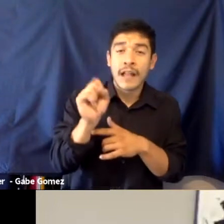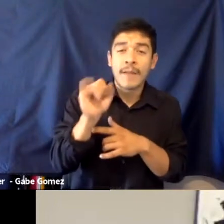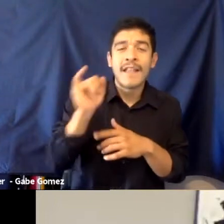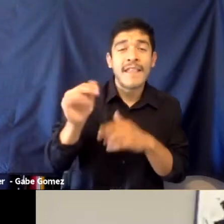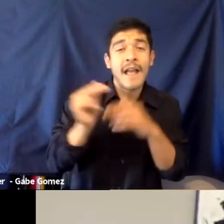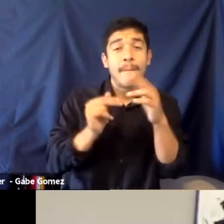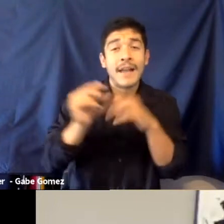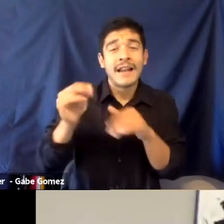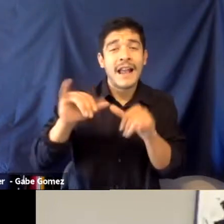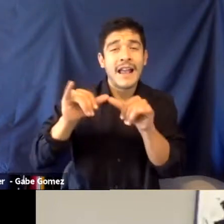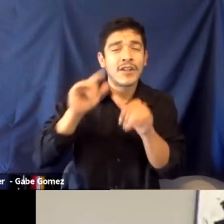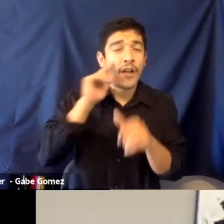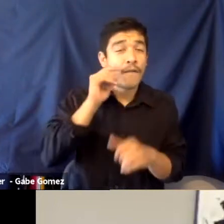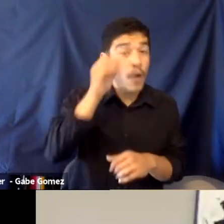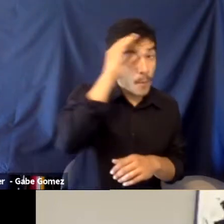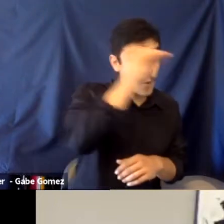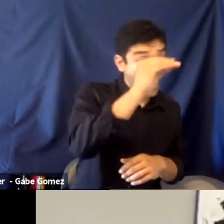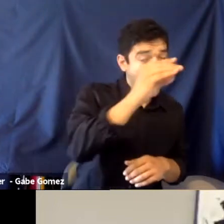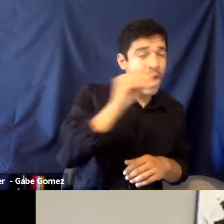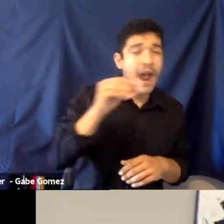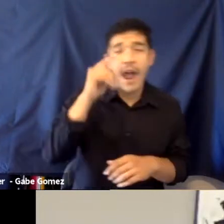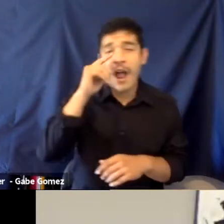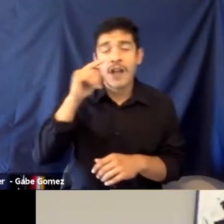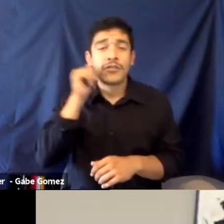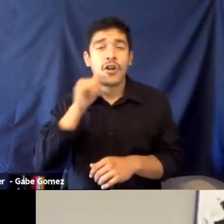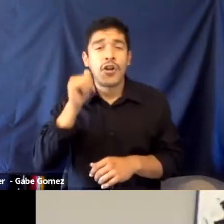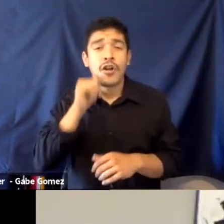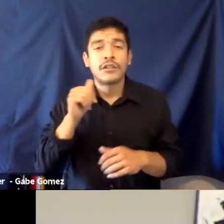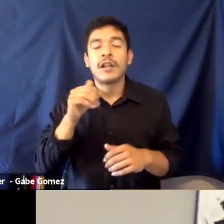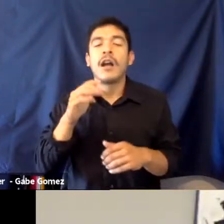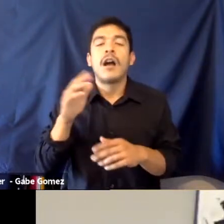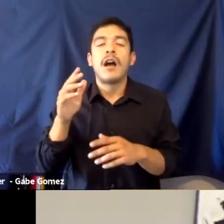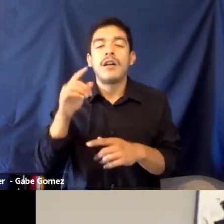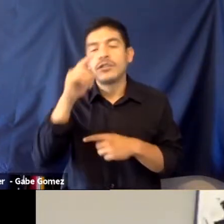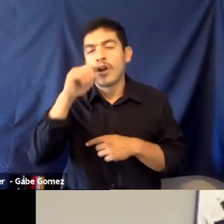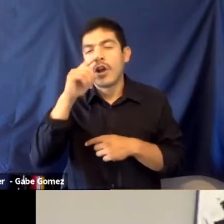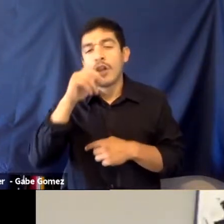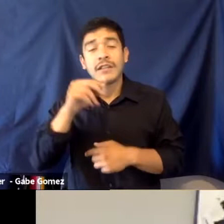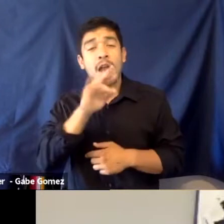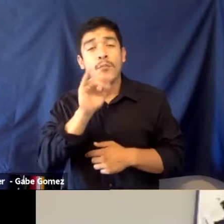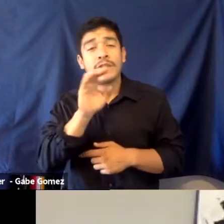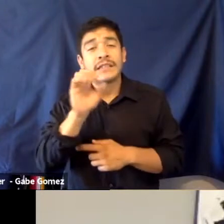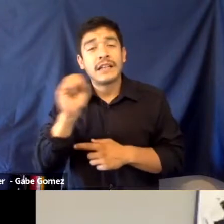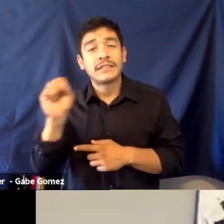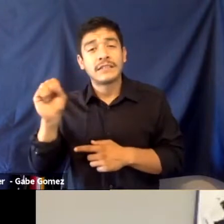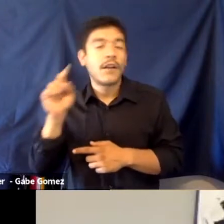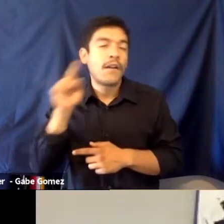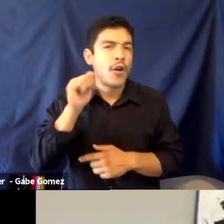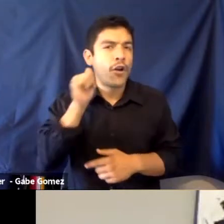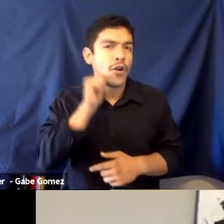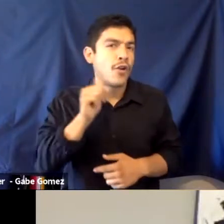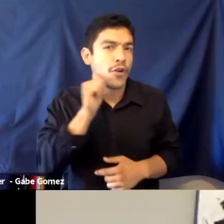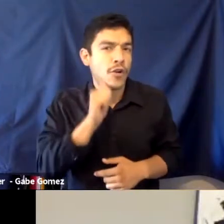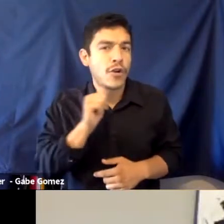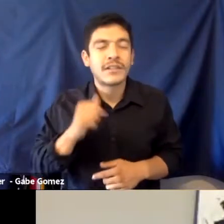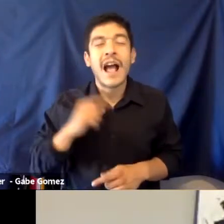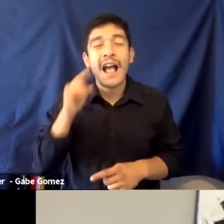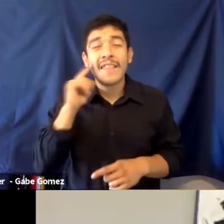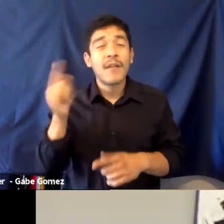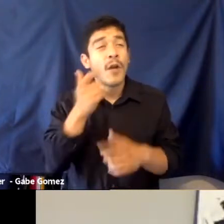dolls and princesses are for girls. I believe that the shows and characters we watch as kids influence our identities,